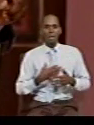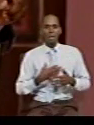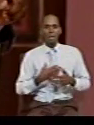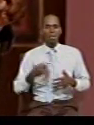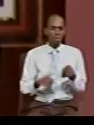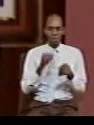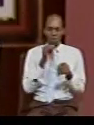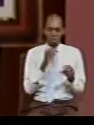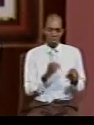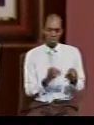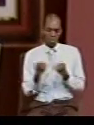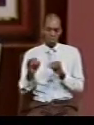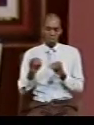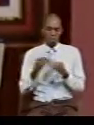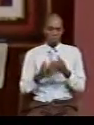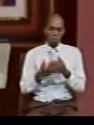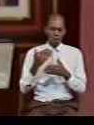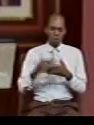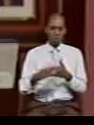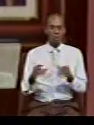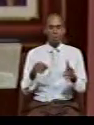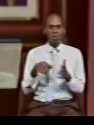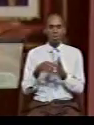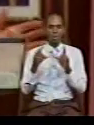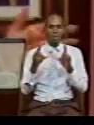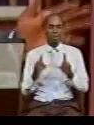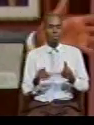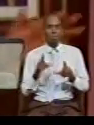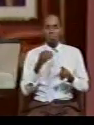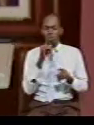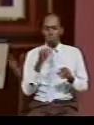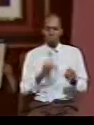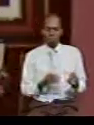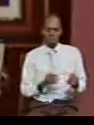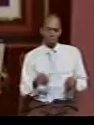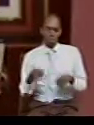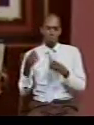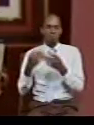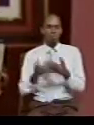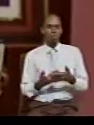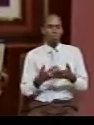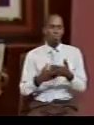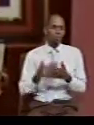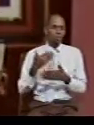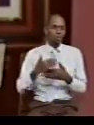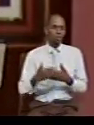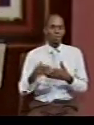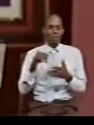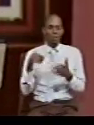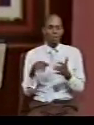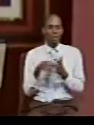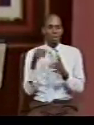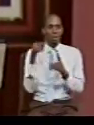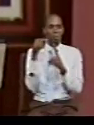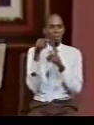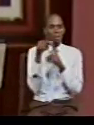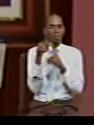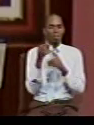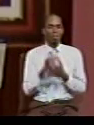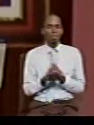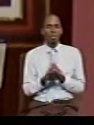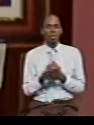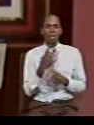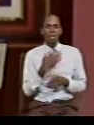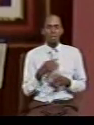level. You will not go beyond this line. You will not go beyond this point. And they